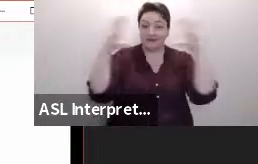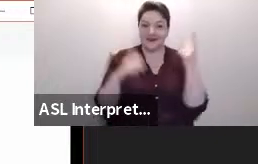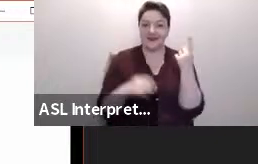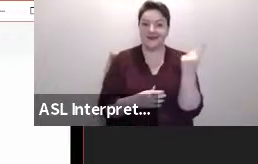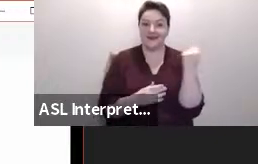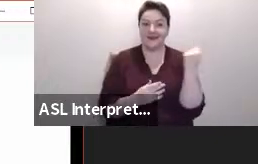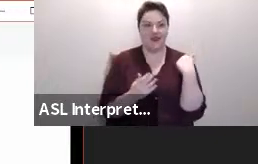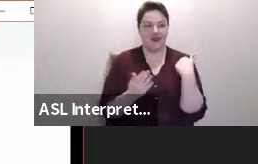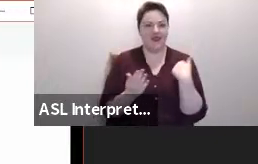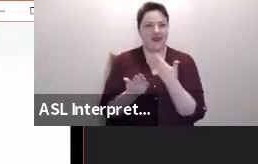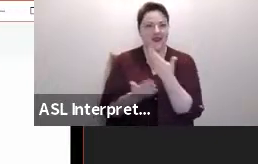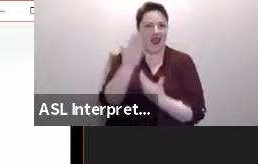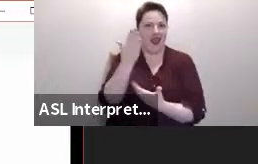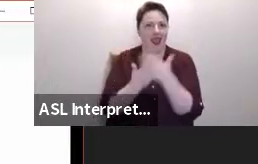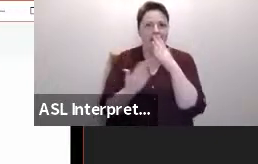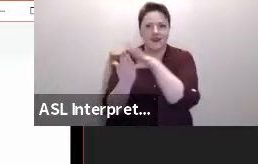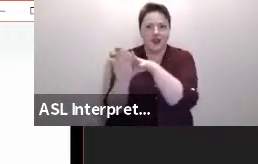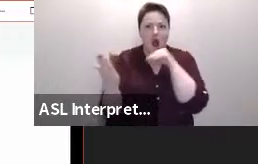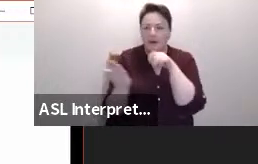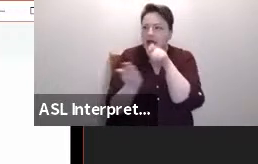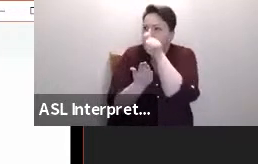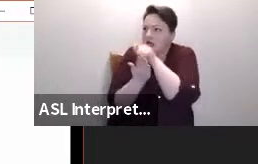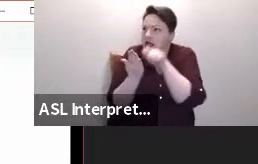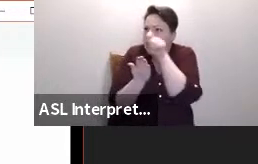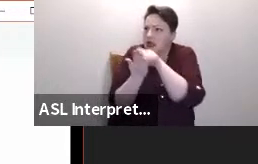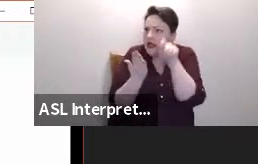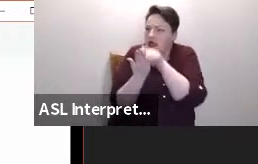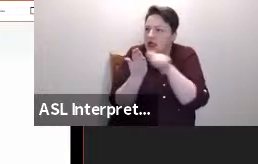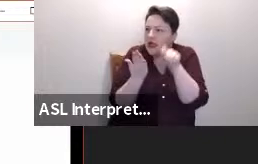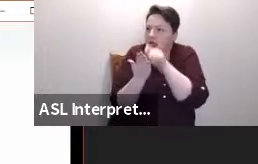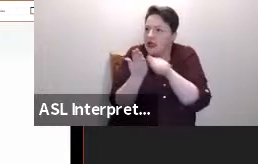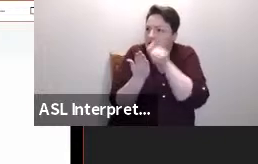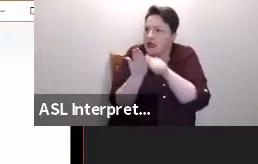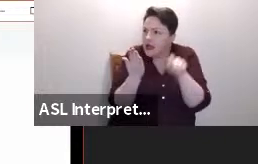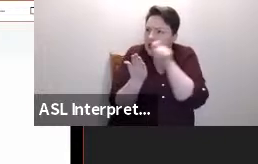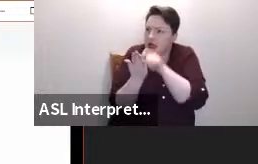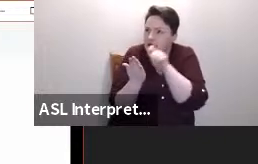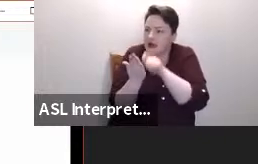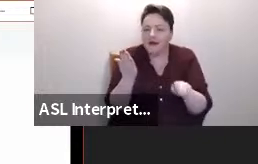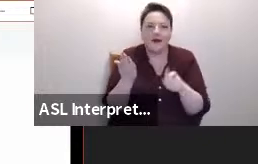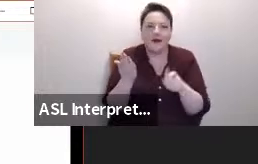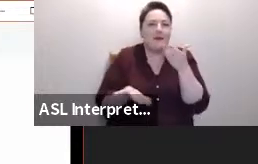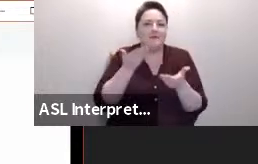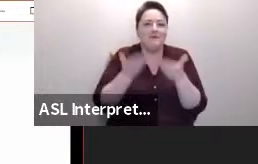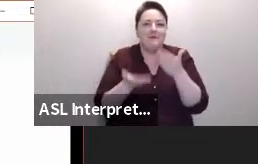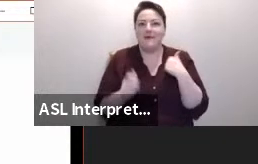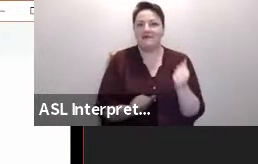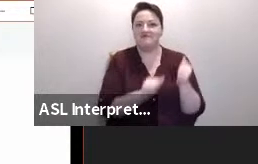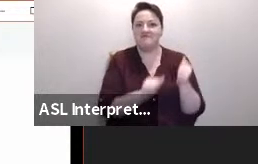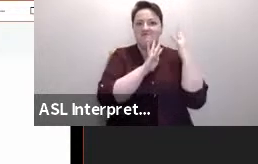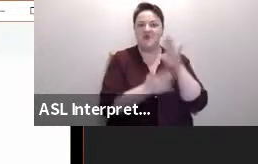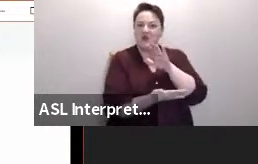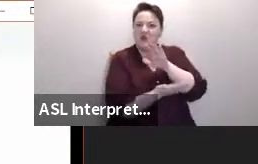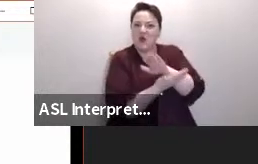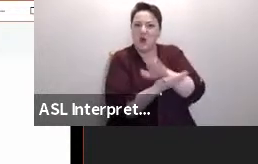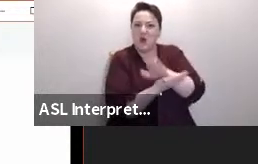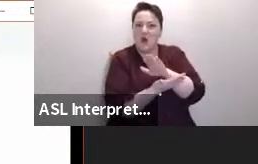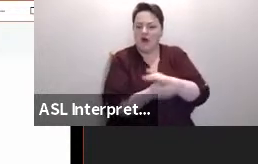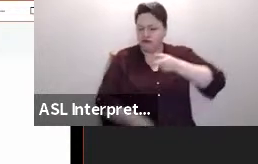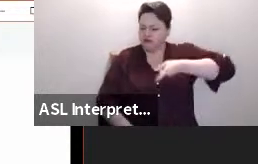by hand, I will not talk while in class. I will not talk while in class, taking me back to my 7th grade.